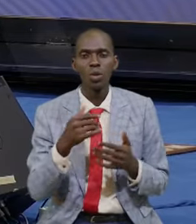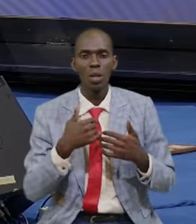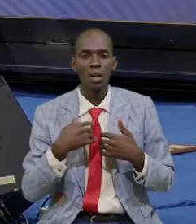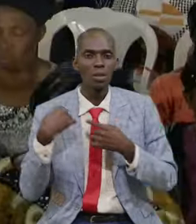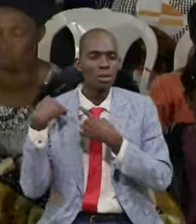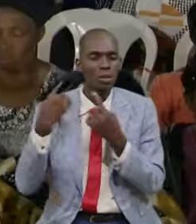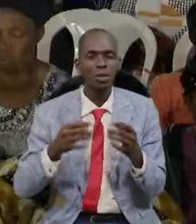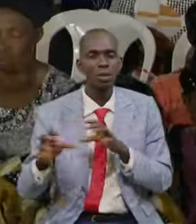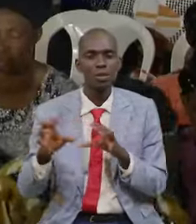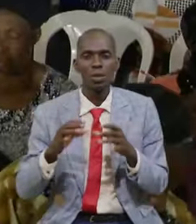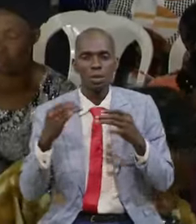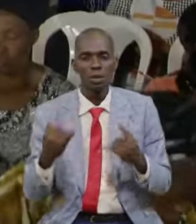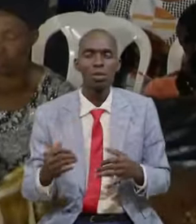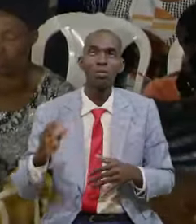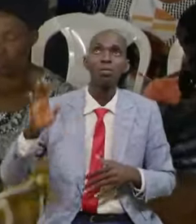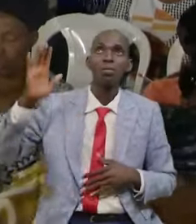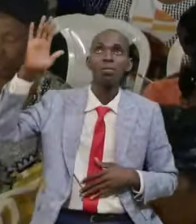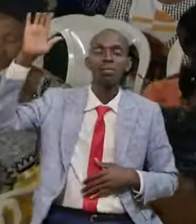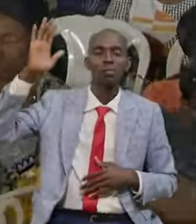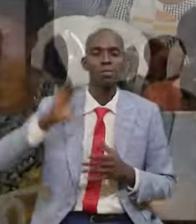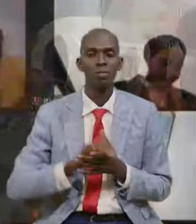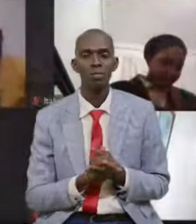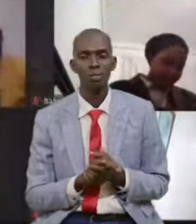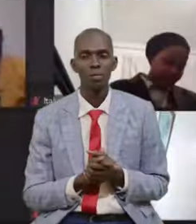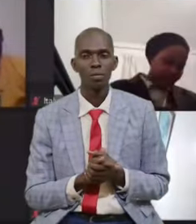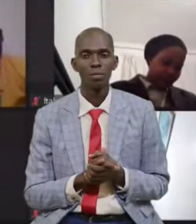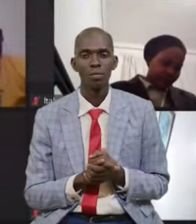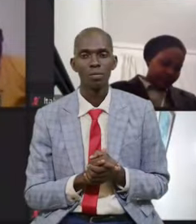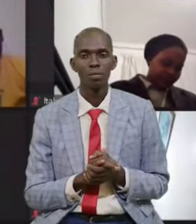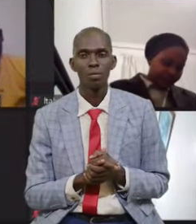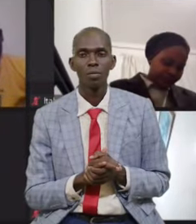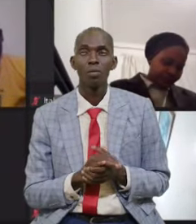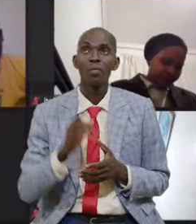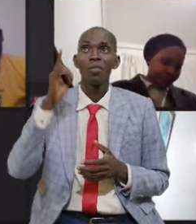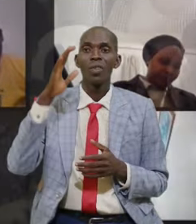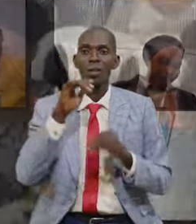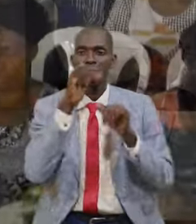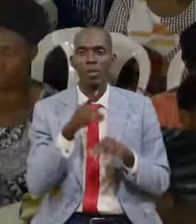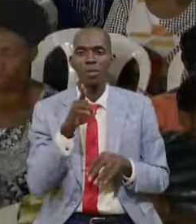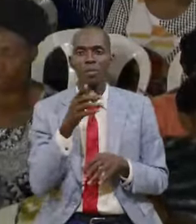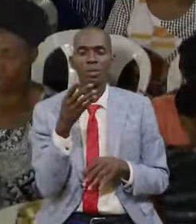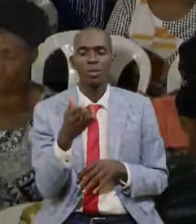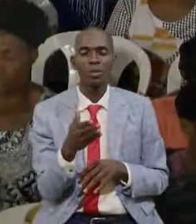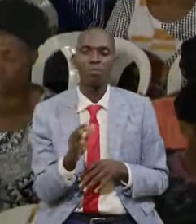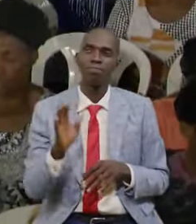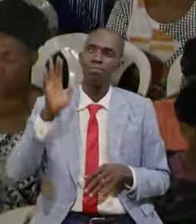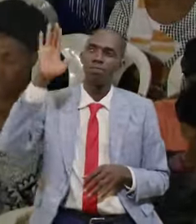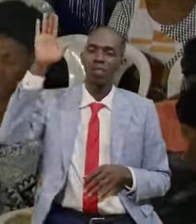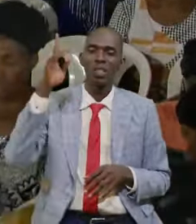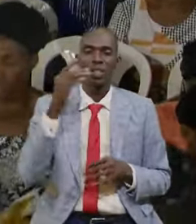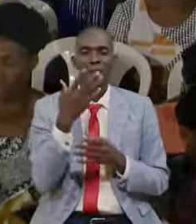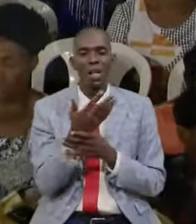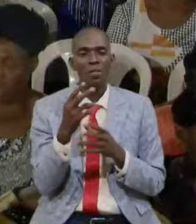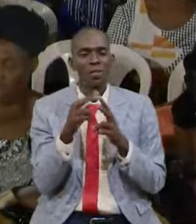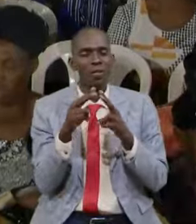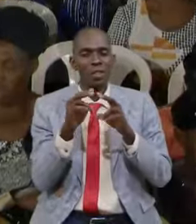your hand. That's right. God bless you there. Raise up that hand. Raise it up very well. This